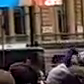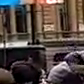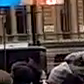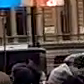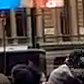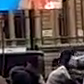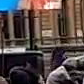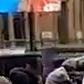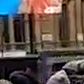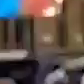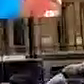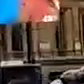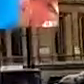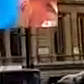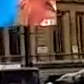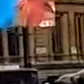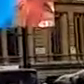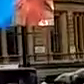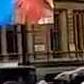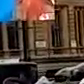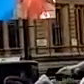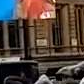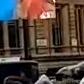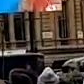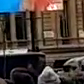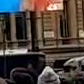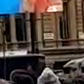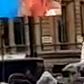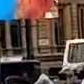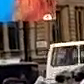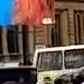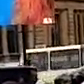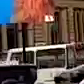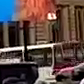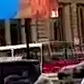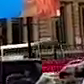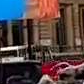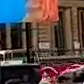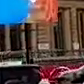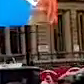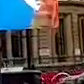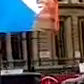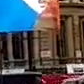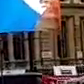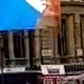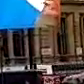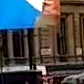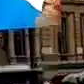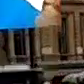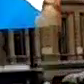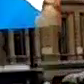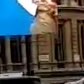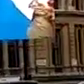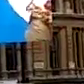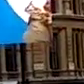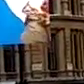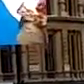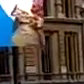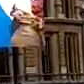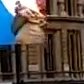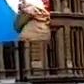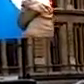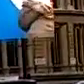campaign against nuclear disarmament and all groups and campaigns that wish to bring real peace to the